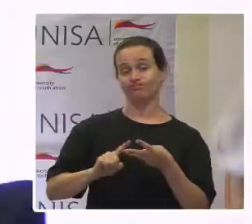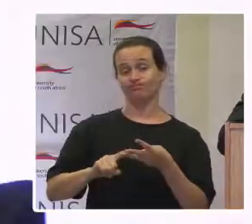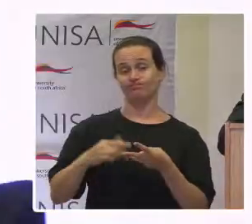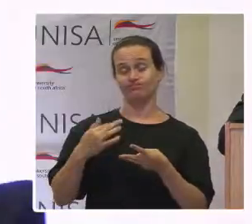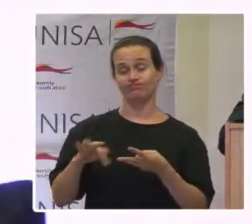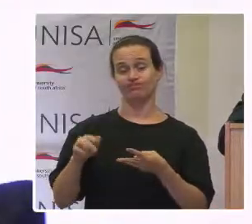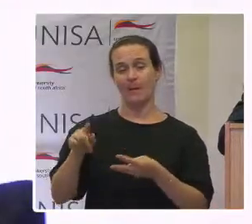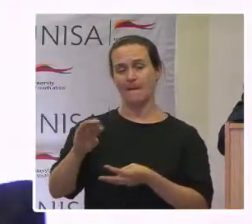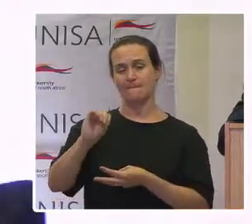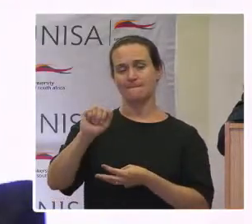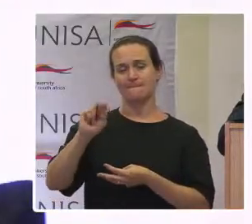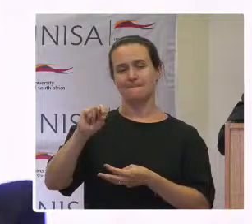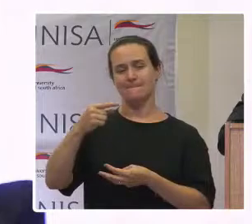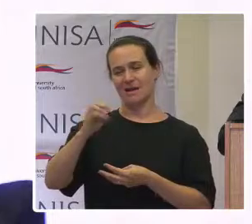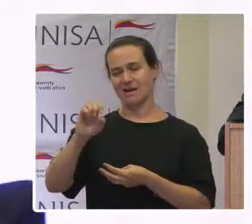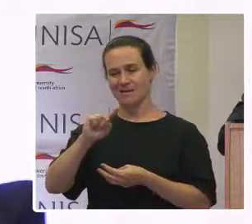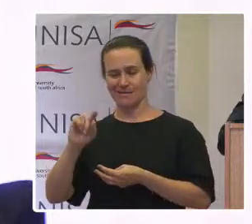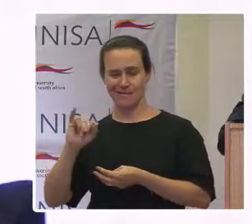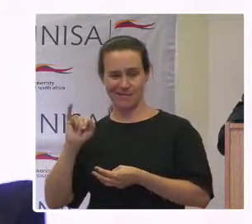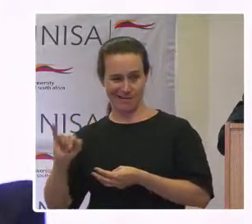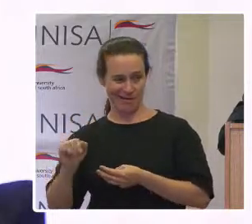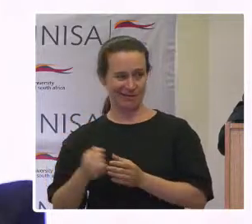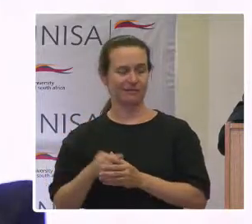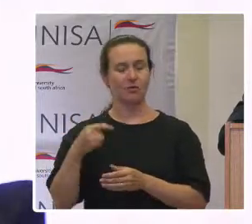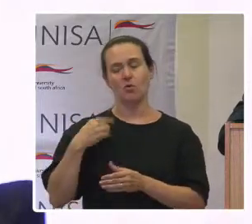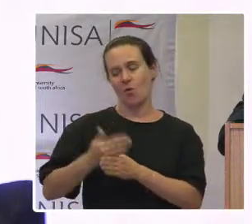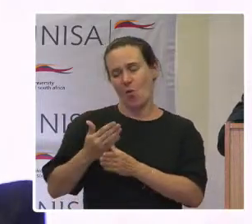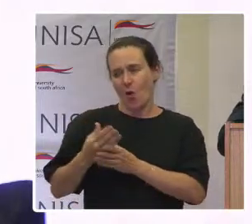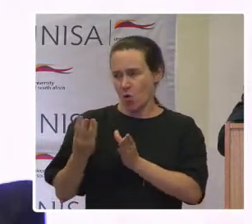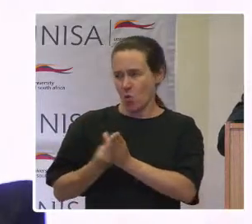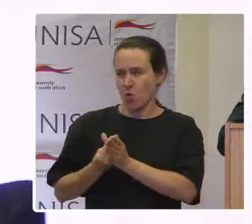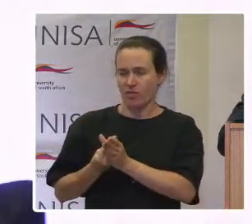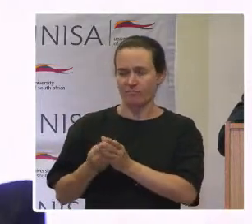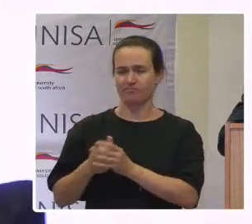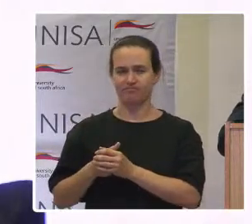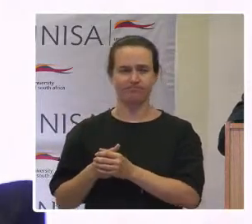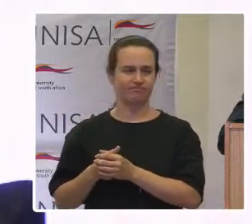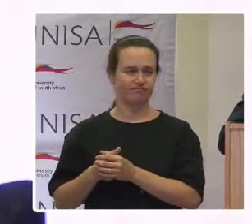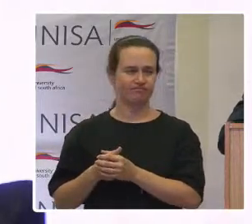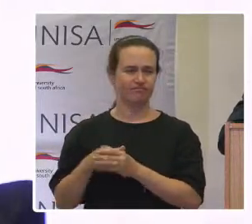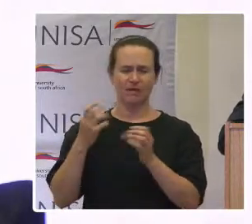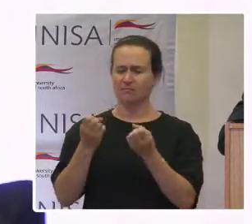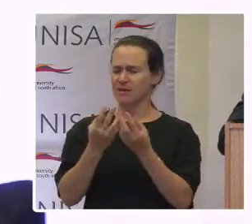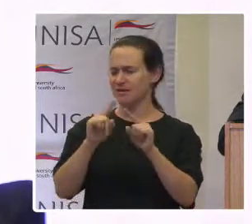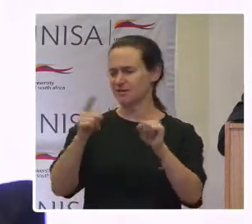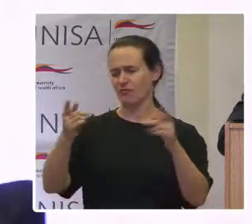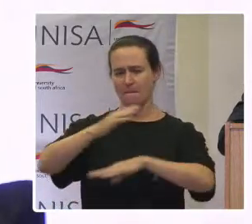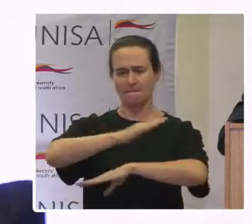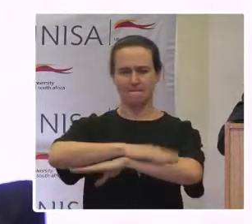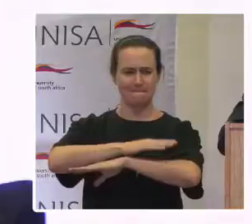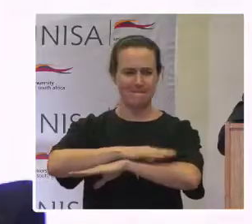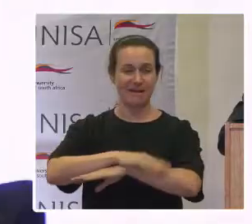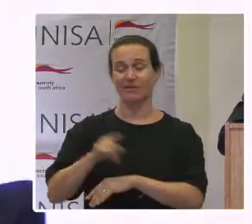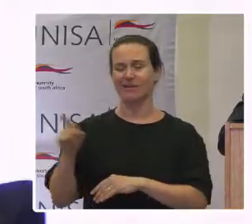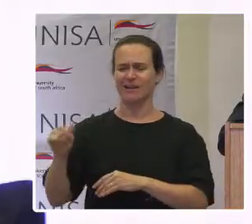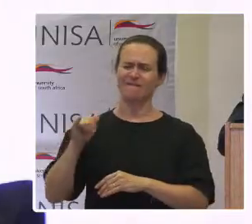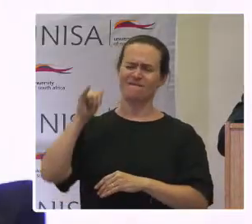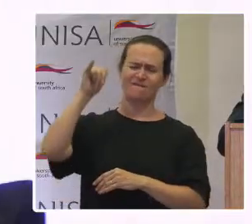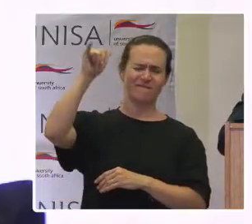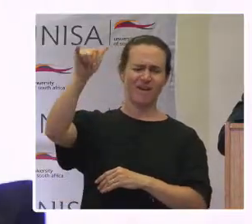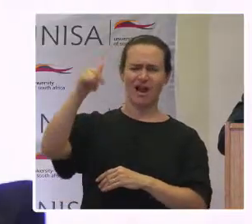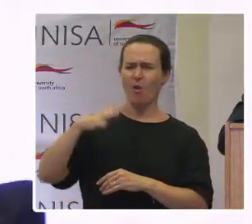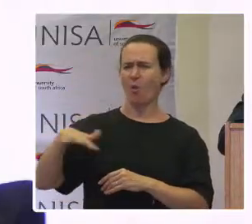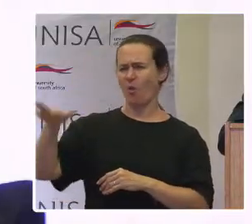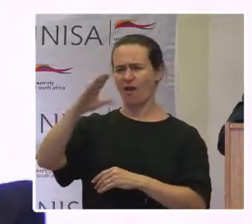Captain Mangezi, whom we work with closely on many platforms. He flies across the continent.